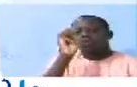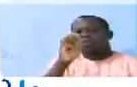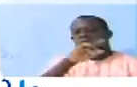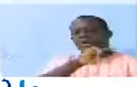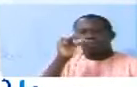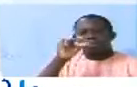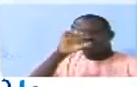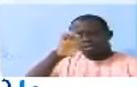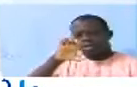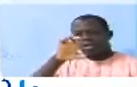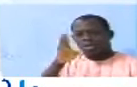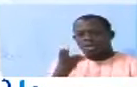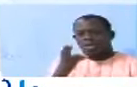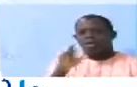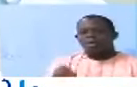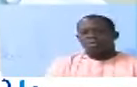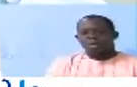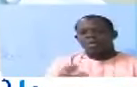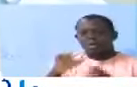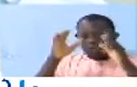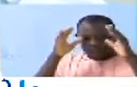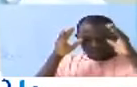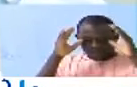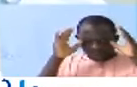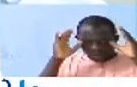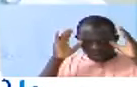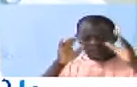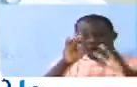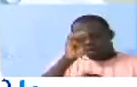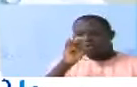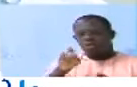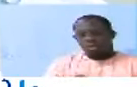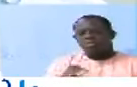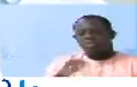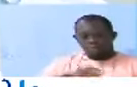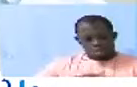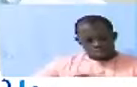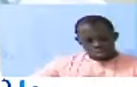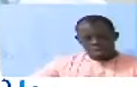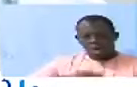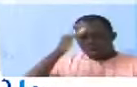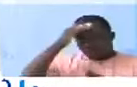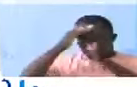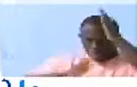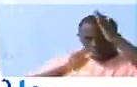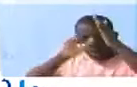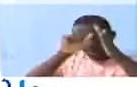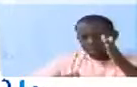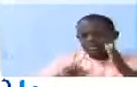kabunka, they call him Chinese. So yareke koyo wale mteng. He's a fair colored soldier.